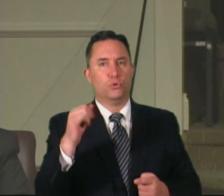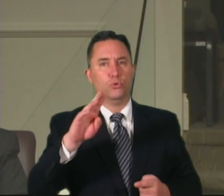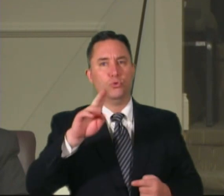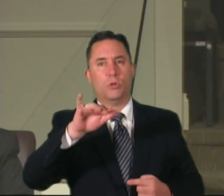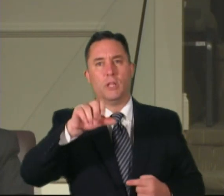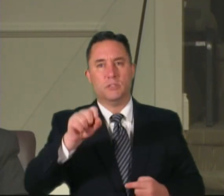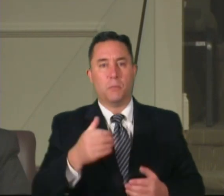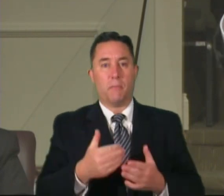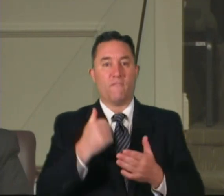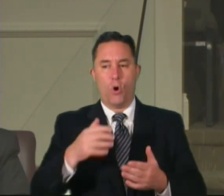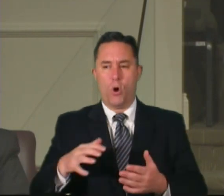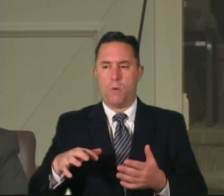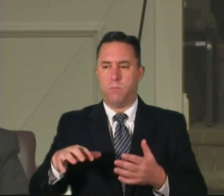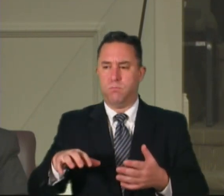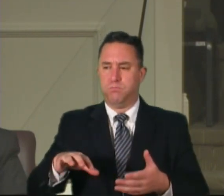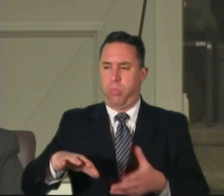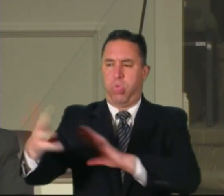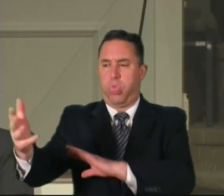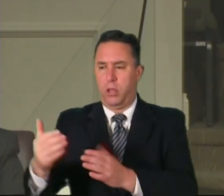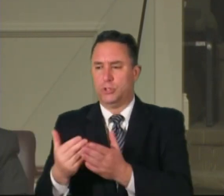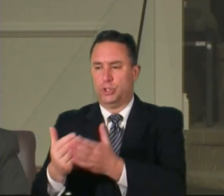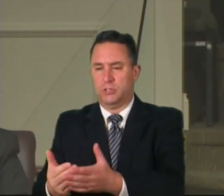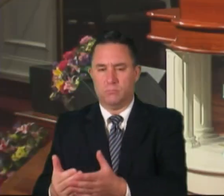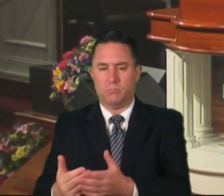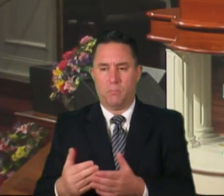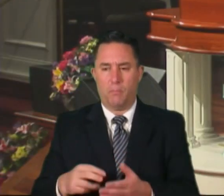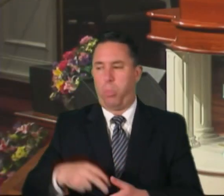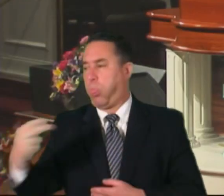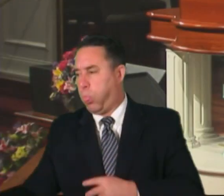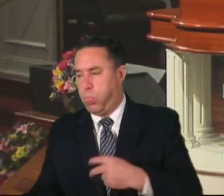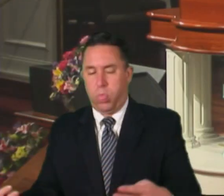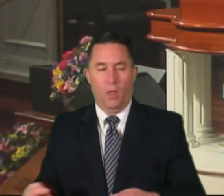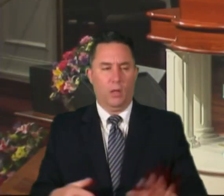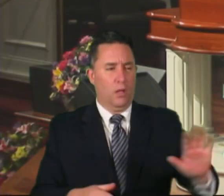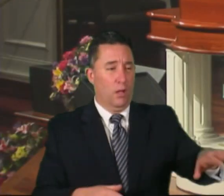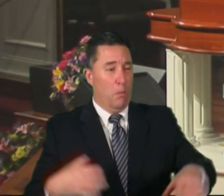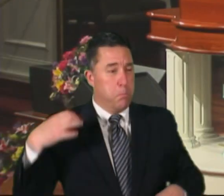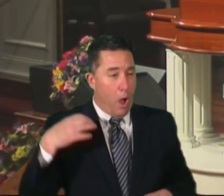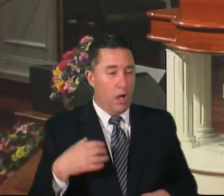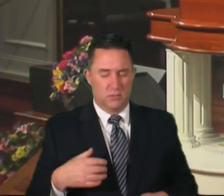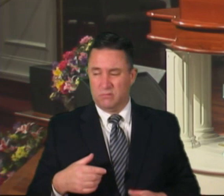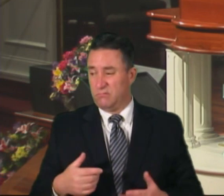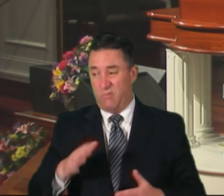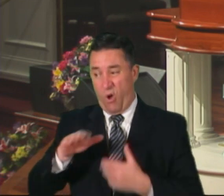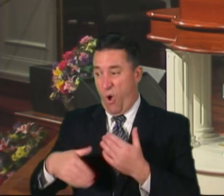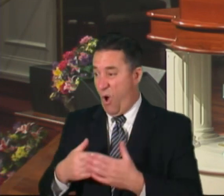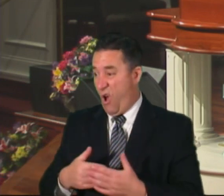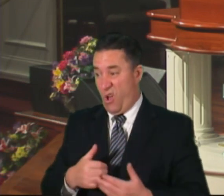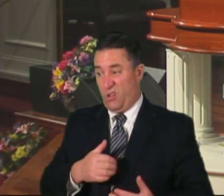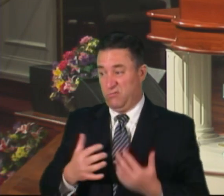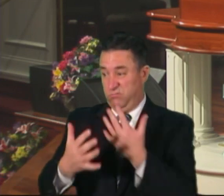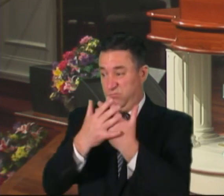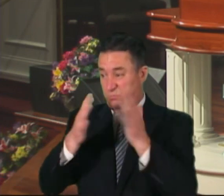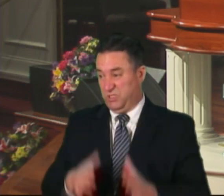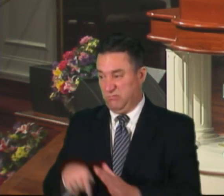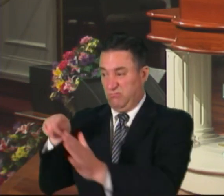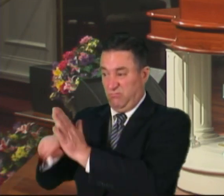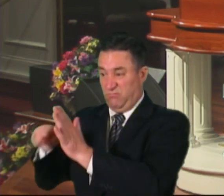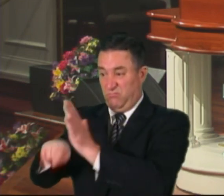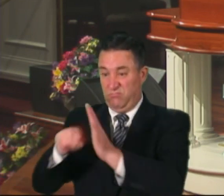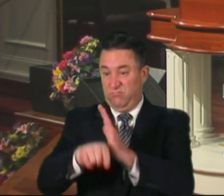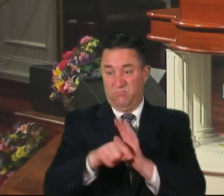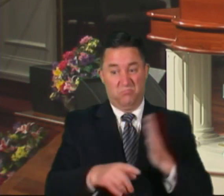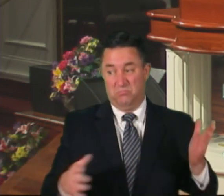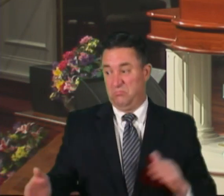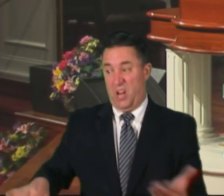the ship was totally broke up, and before they dived in, they said, listen, boss, let's just kill them right here on the ship, and we'll just tell them went through a shipwreck